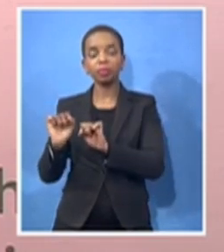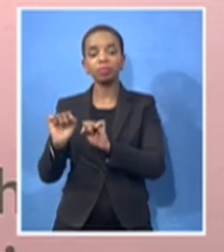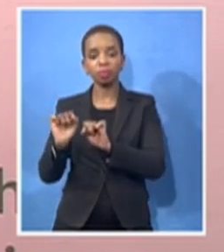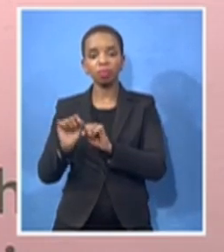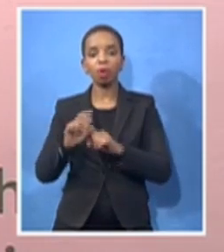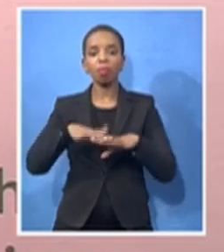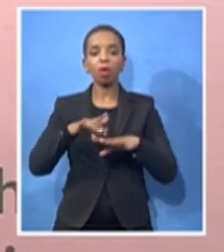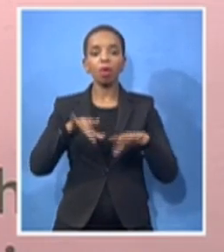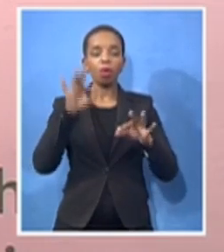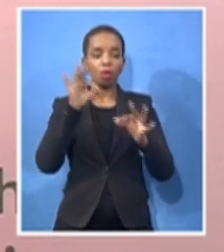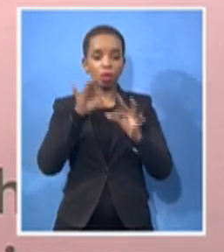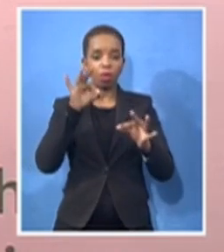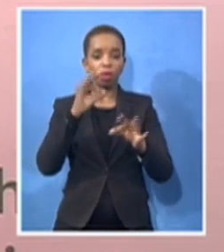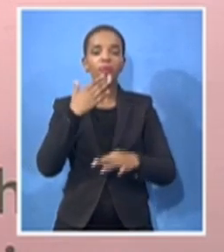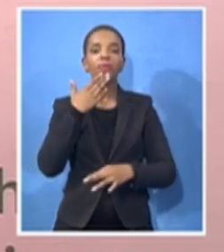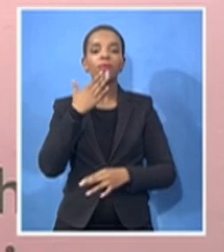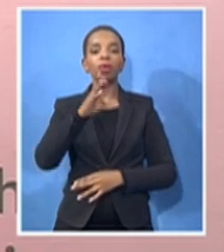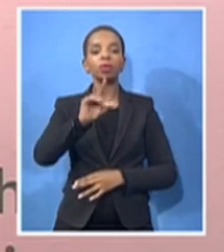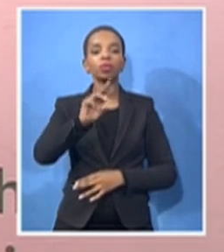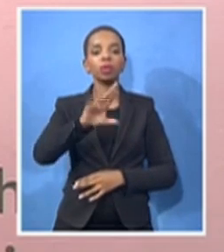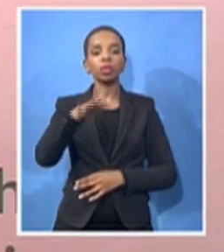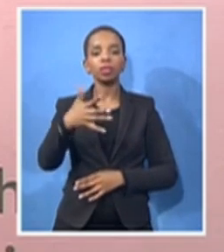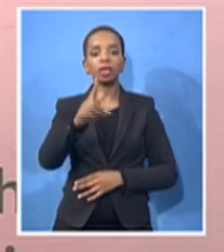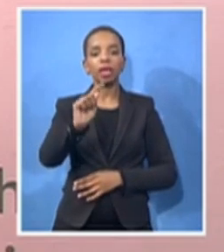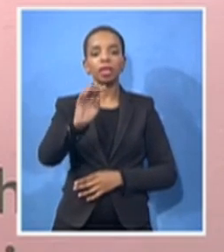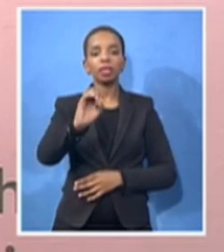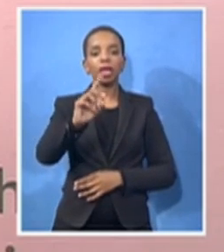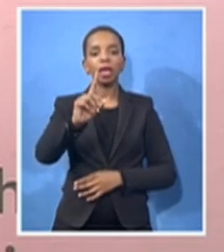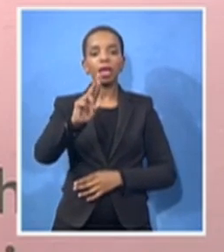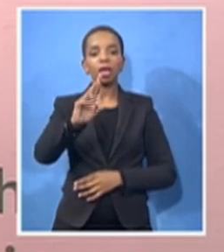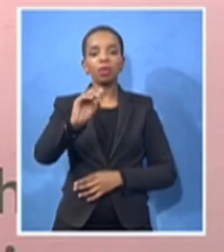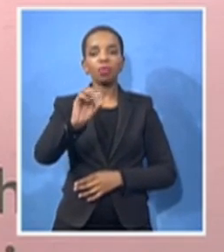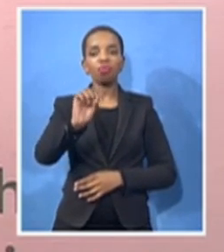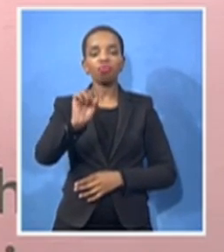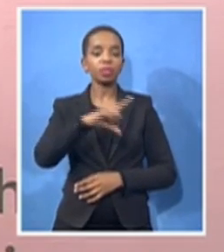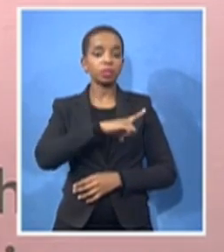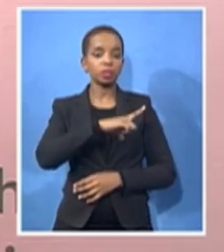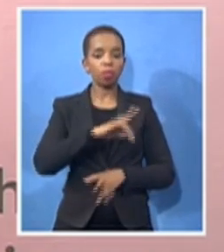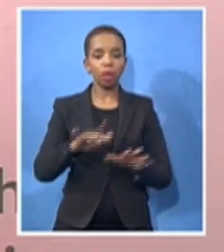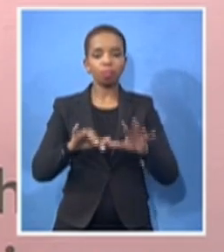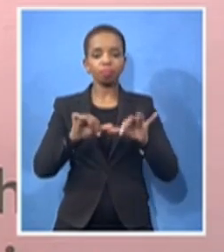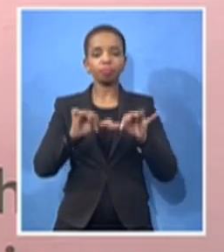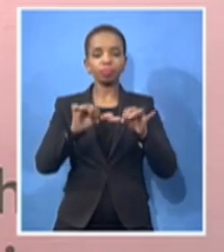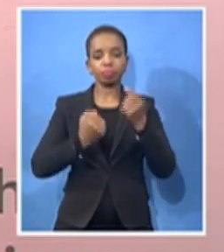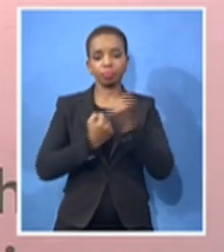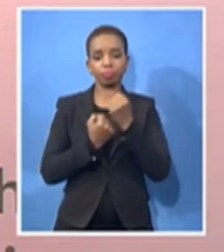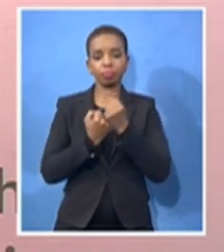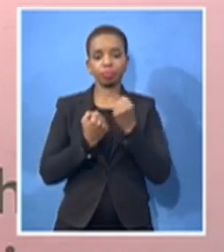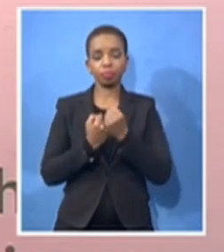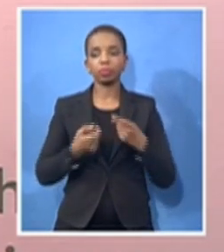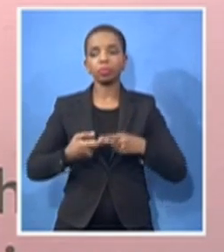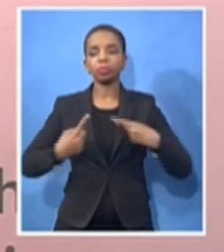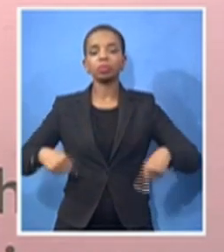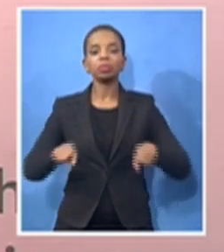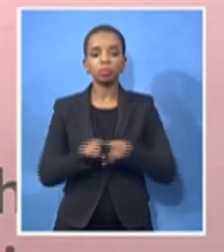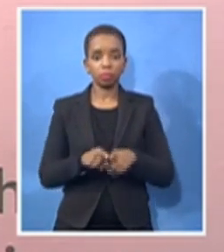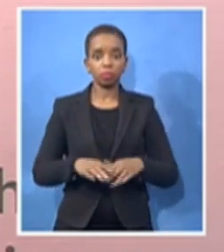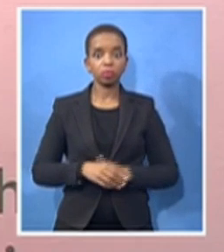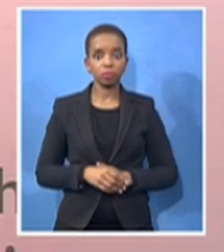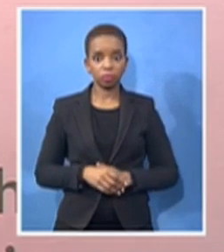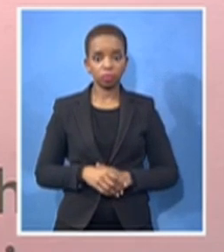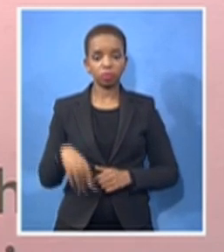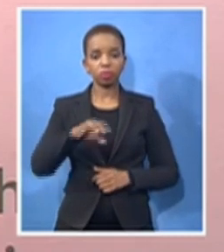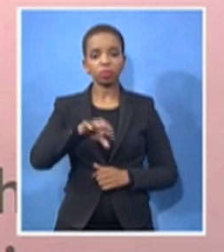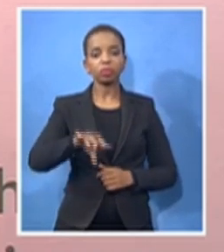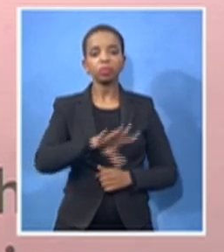the continuous support that they give to us. And in South Africa, for every province, we have got